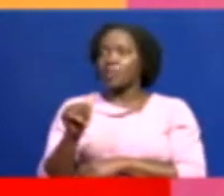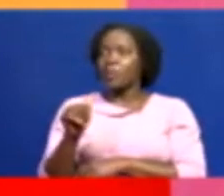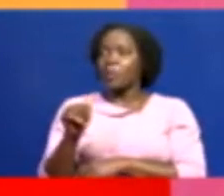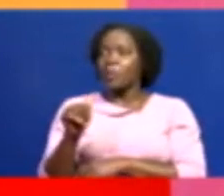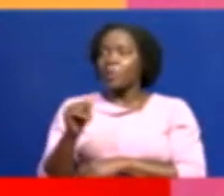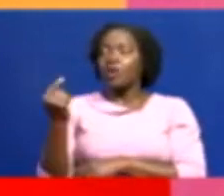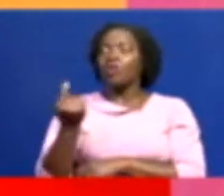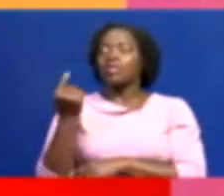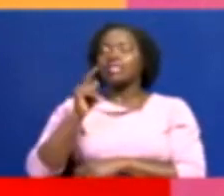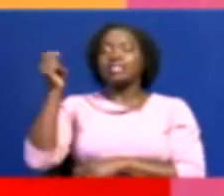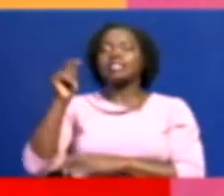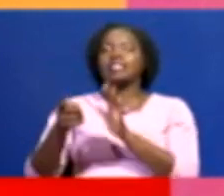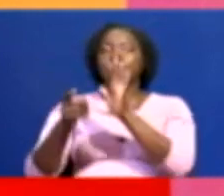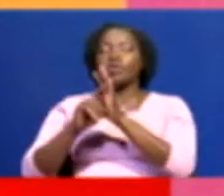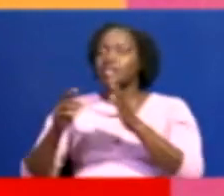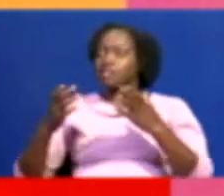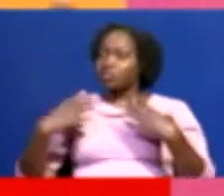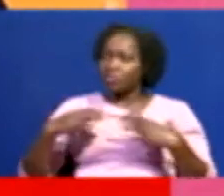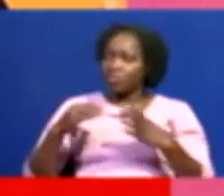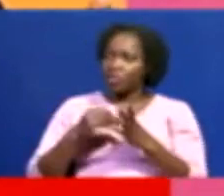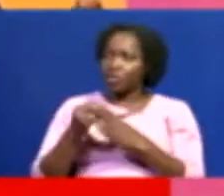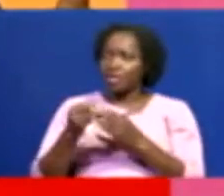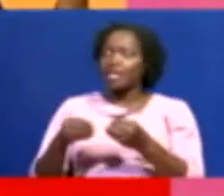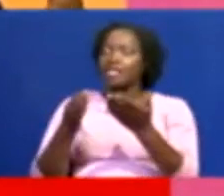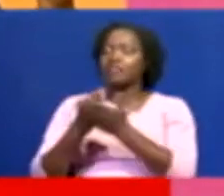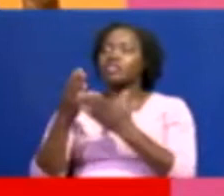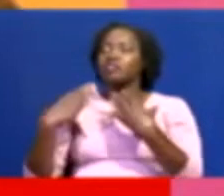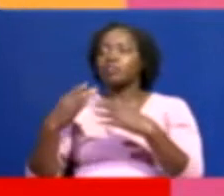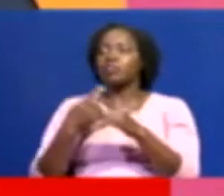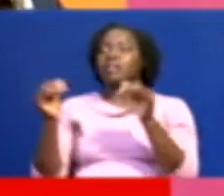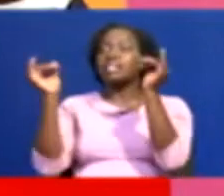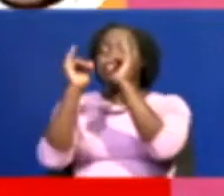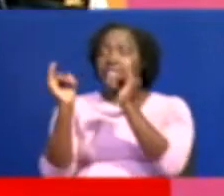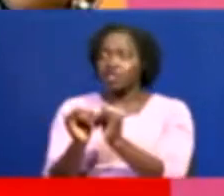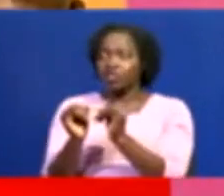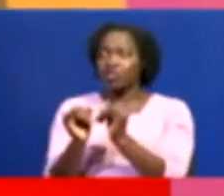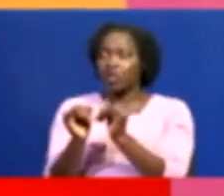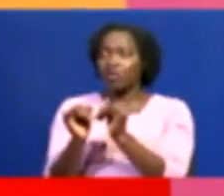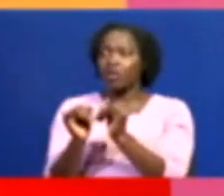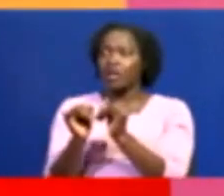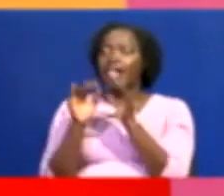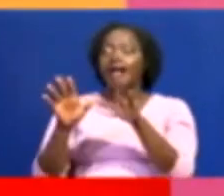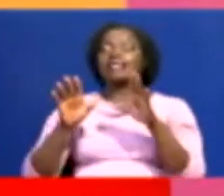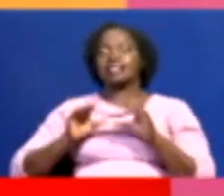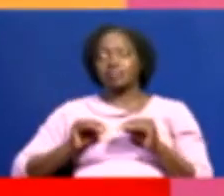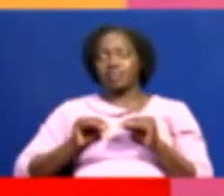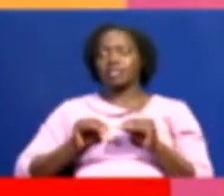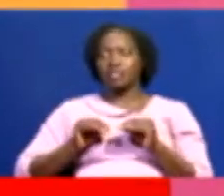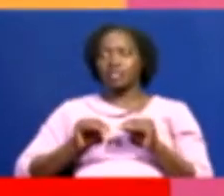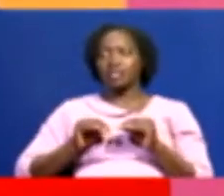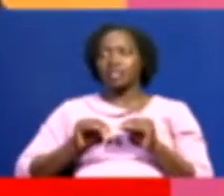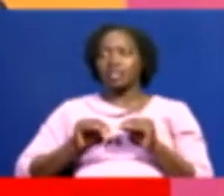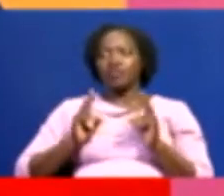it's not really Kenya that requires people or gives right to people, but this is an internationally accepted norm,